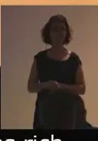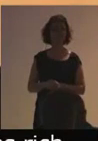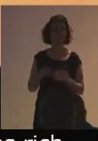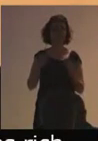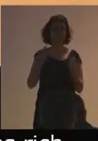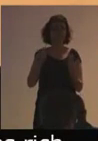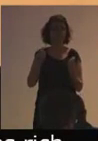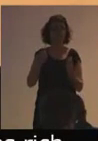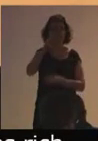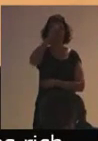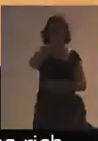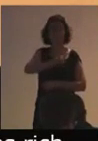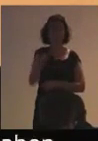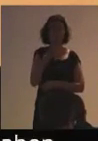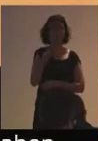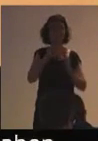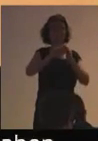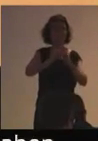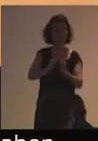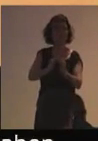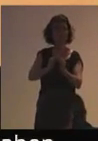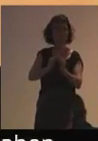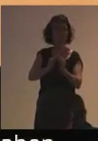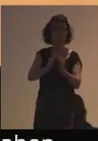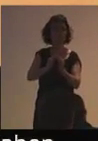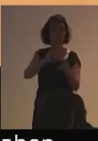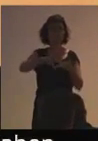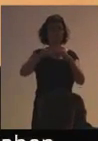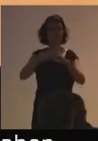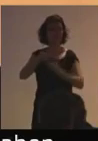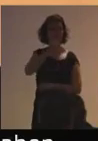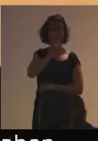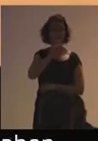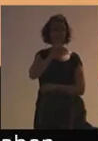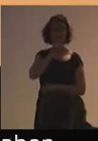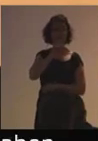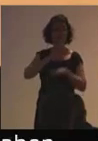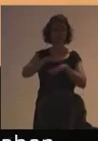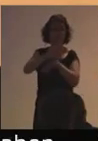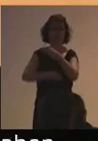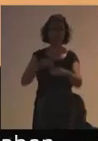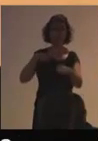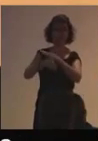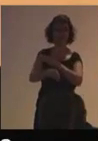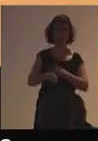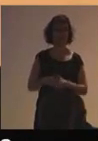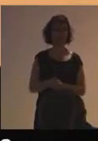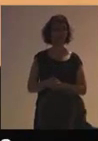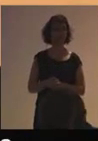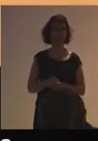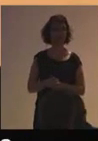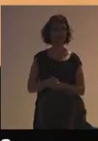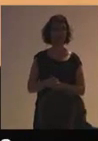internet applications. Nevertheless, you have also the other extreme. For example, there are very nice solutions